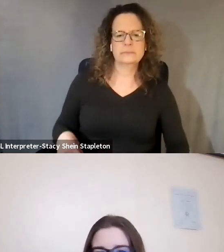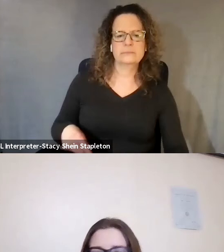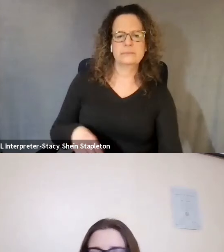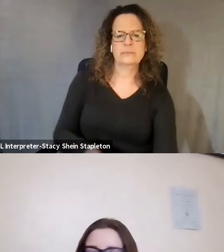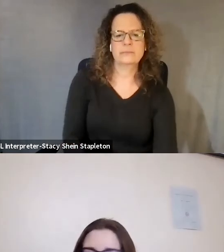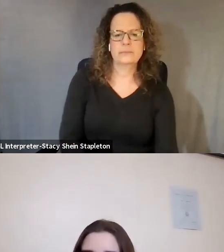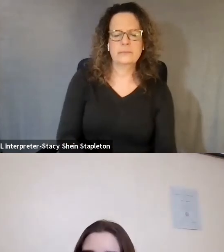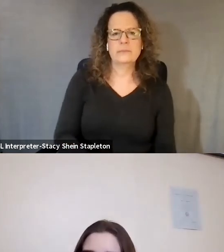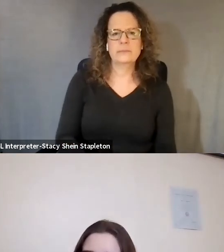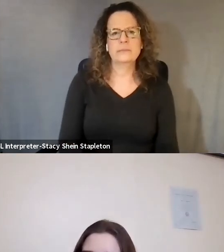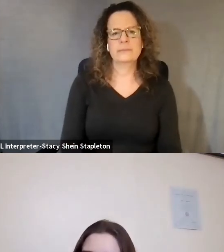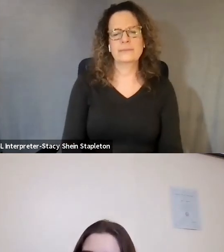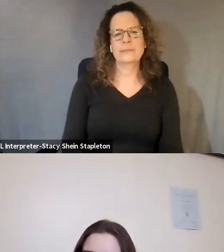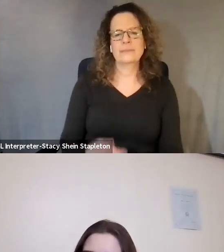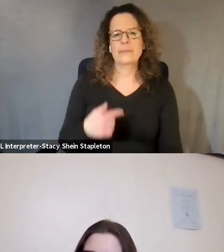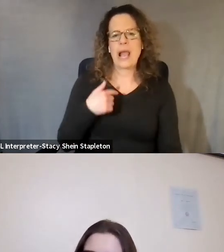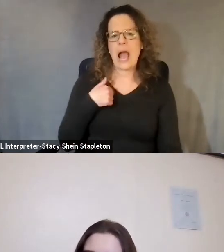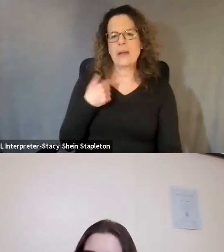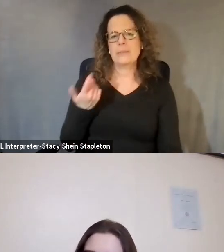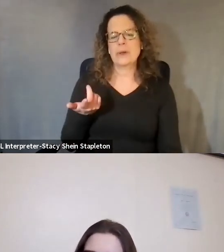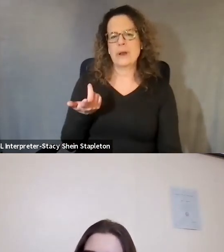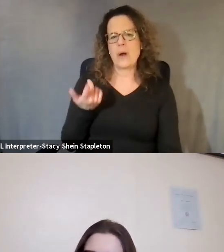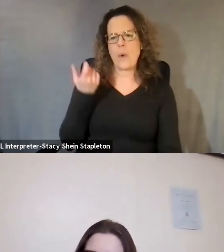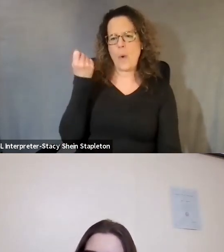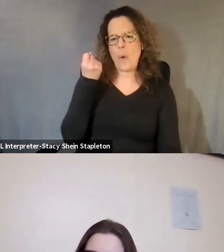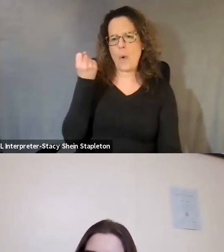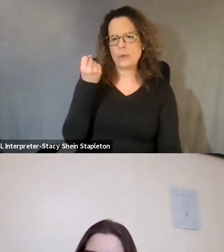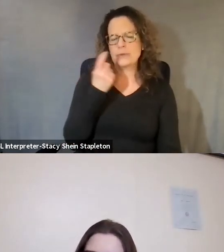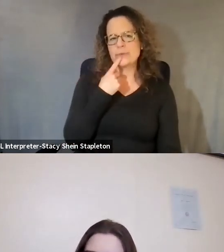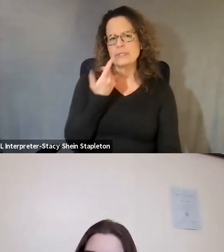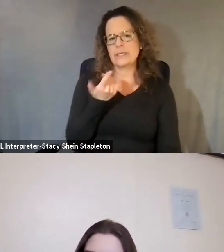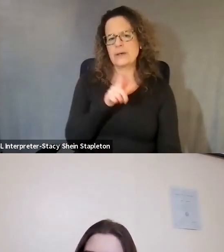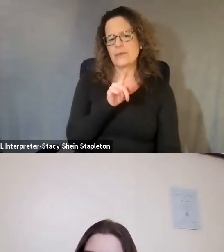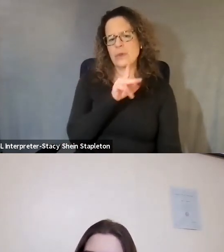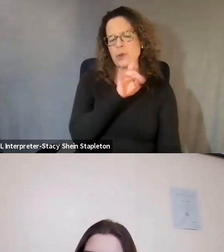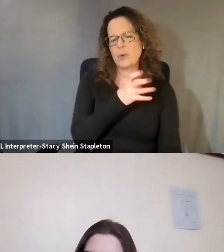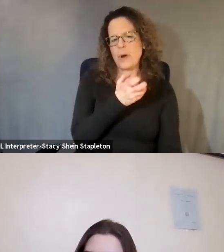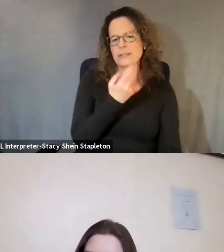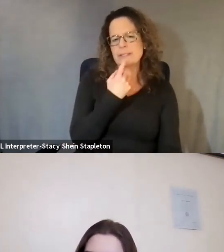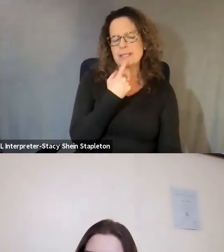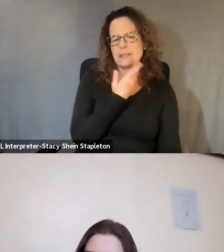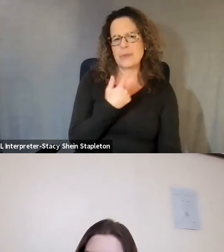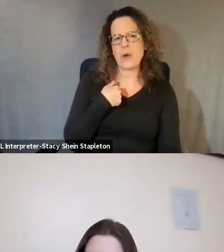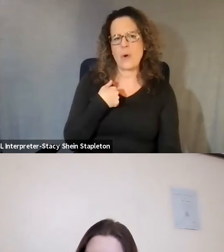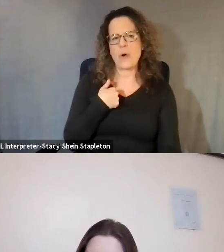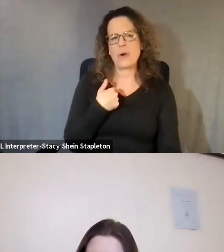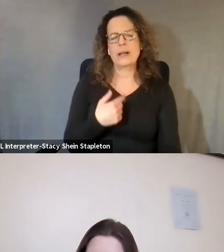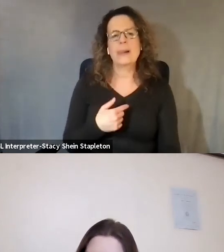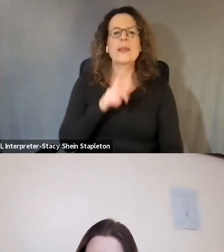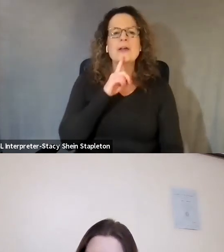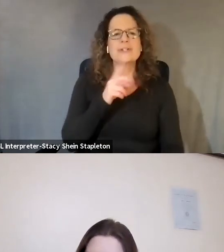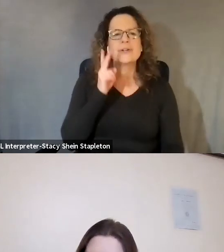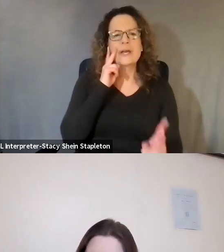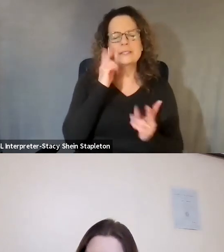I'm going to politely defer to hold off to see if Luke wants to say something. If not, I'll dive in. Sure, I see